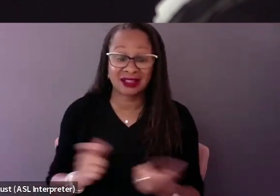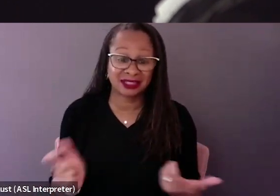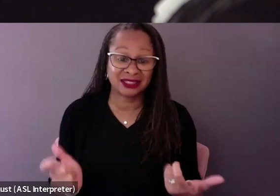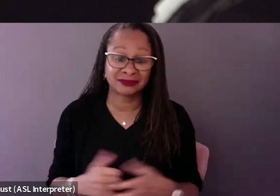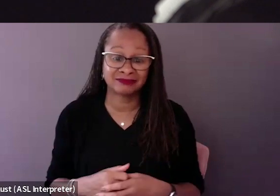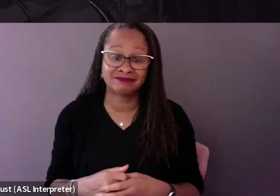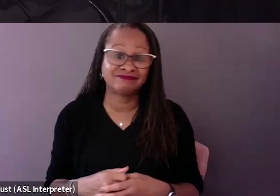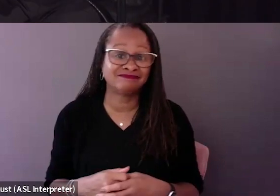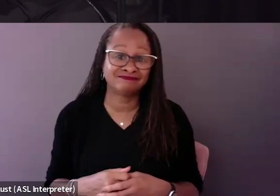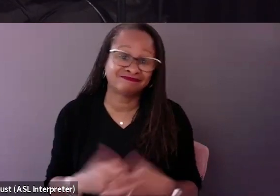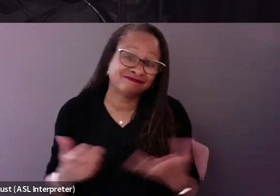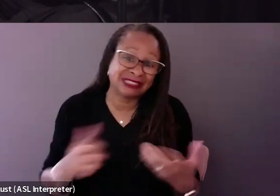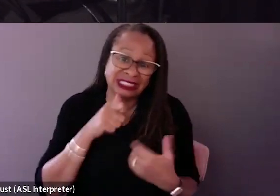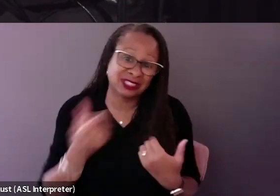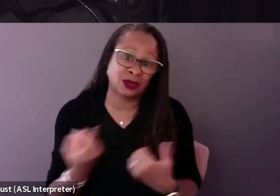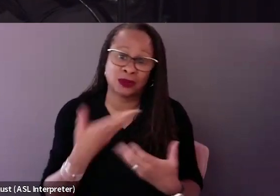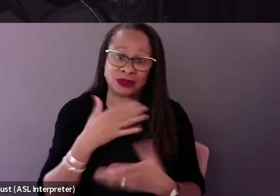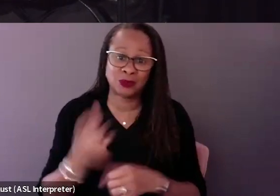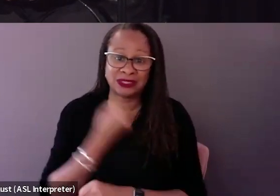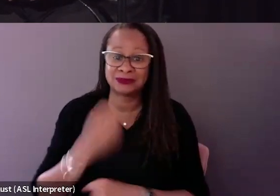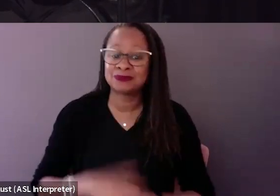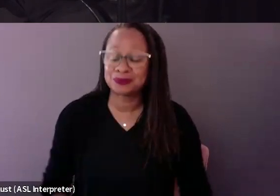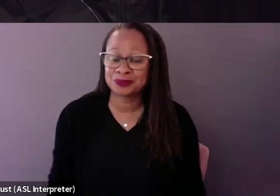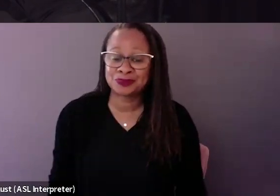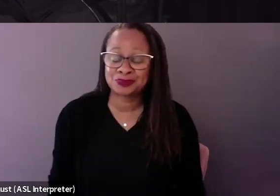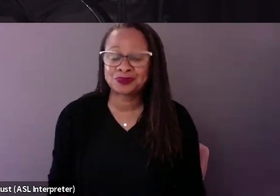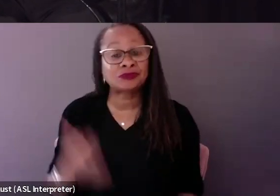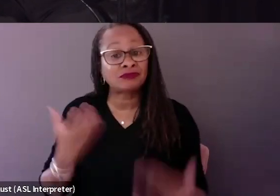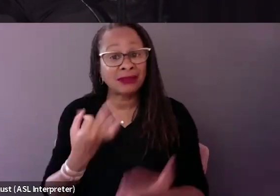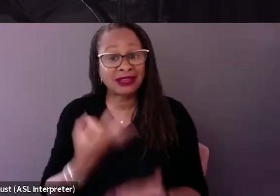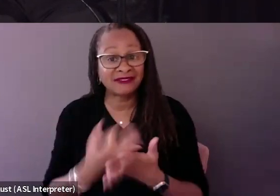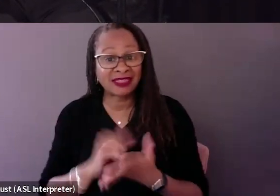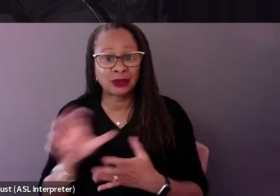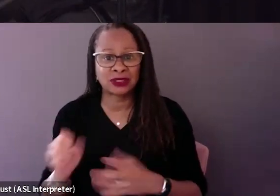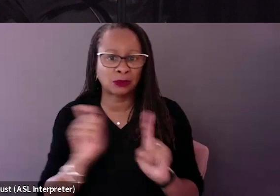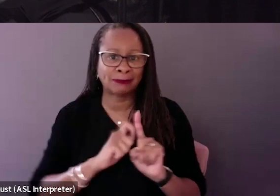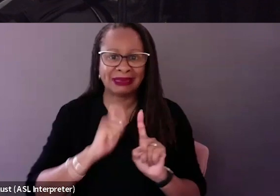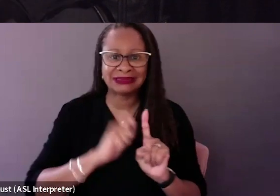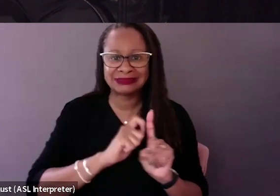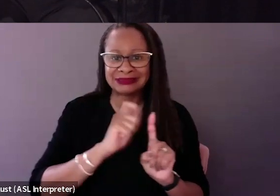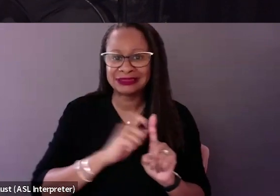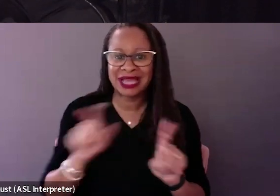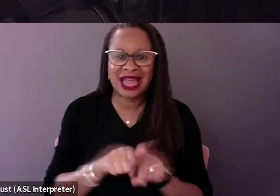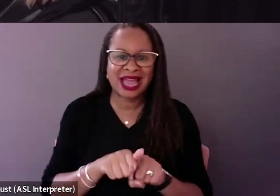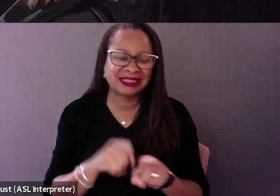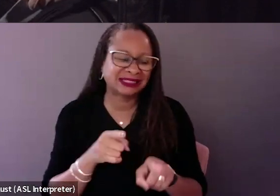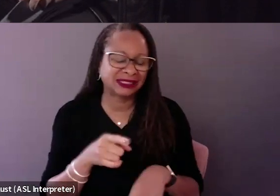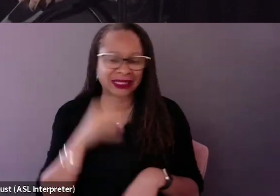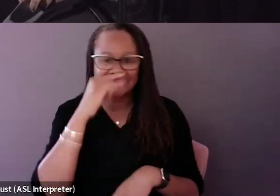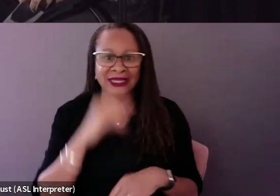he doesn't always win. Yeah, maybe the fact that he was so picked on, or if he wasn't so